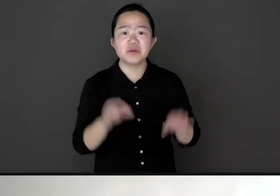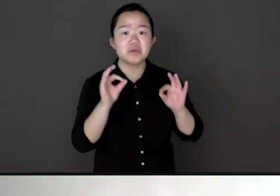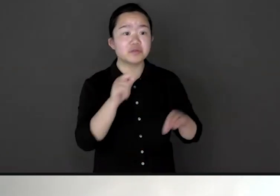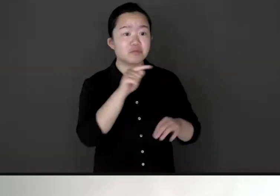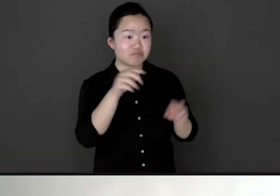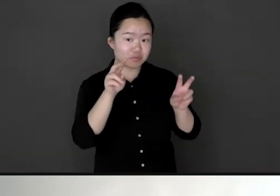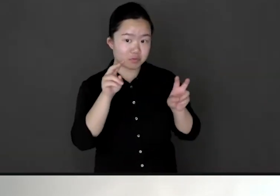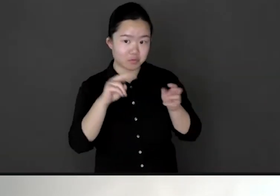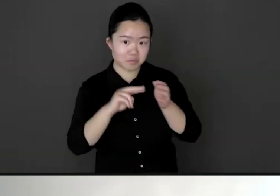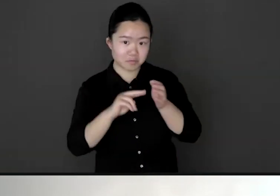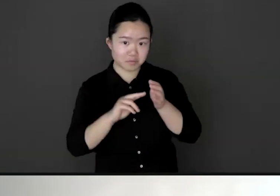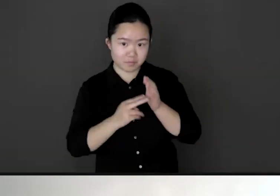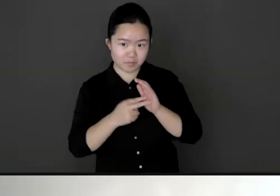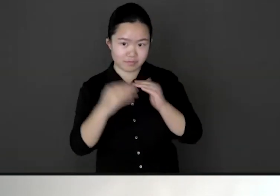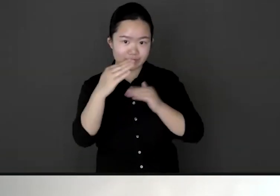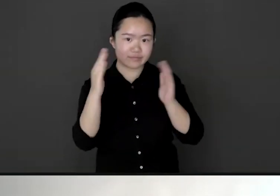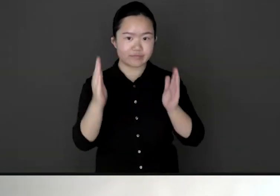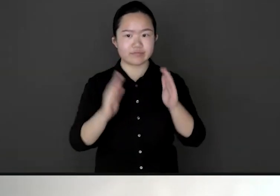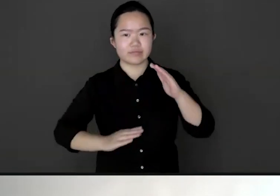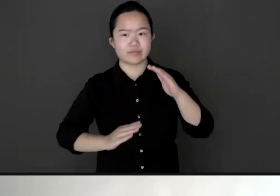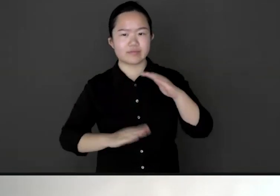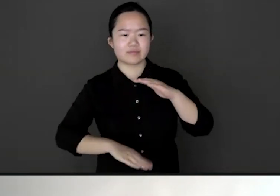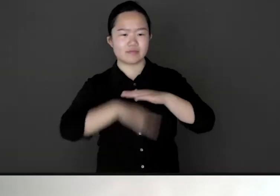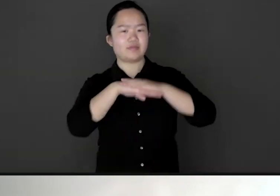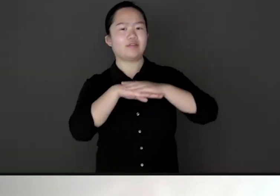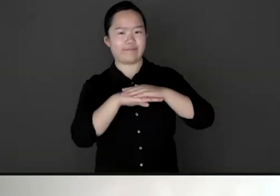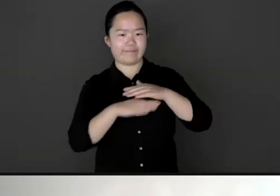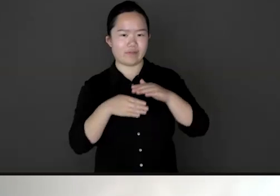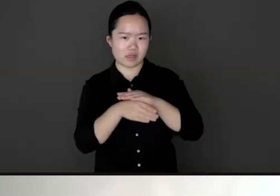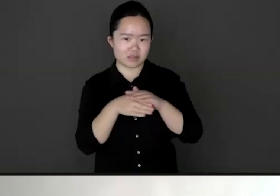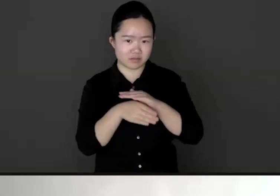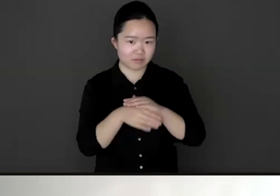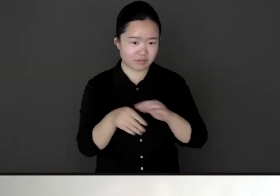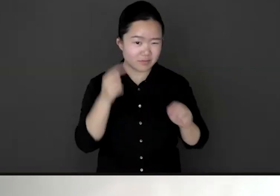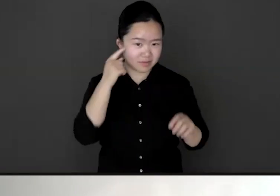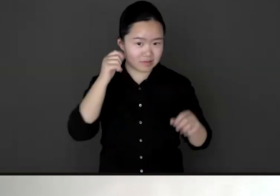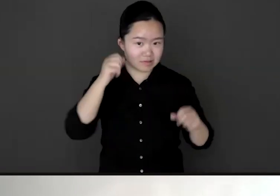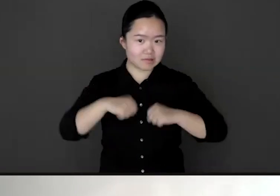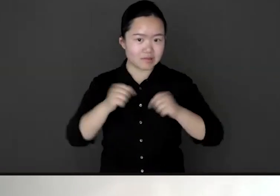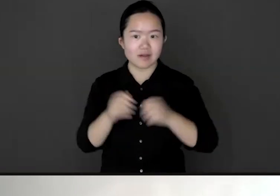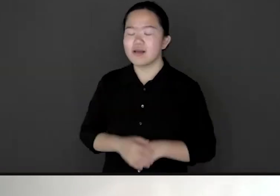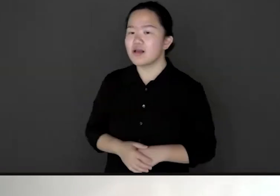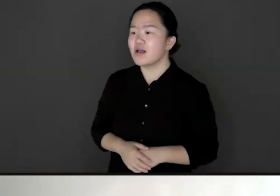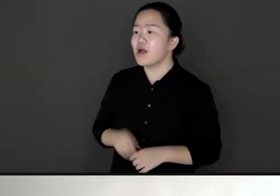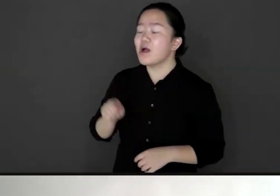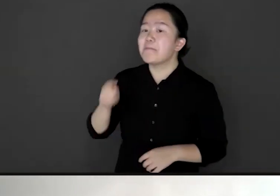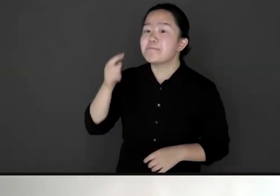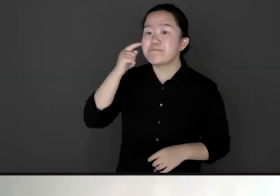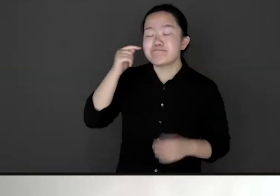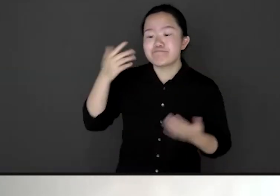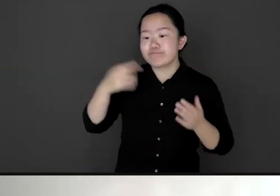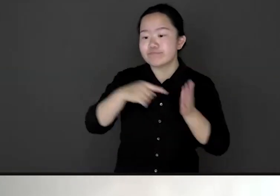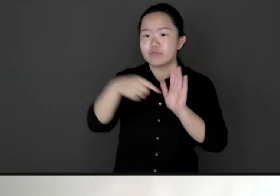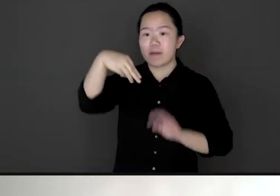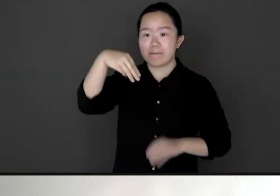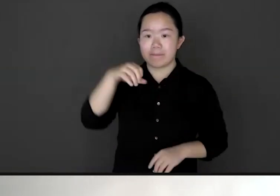Microsoft's doing a brilliant job of coming out with accessible templates, right? Teach your people to use them, create templates for your organizations. So there's